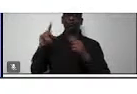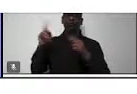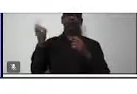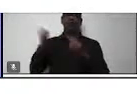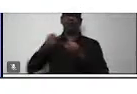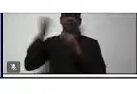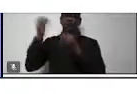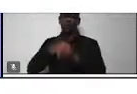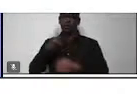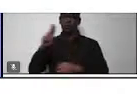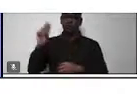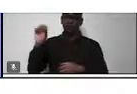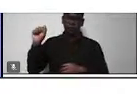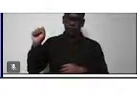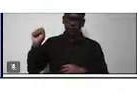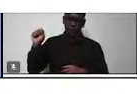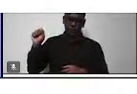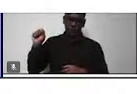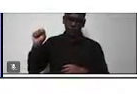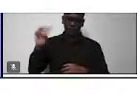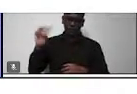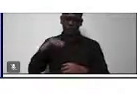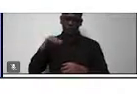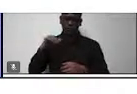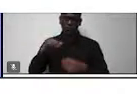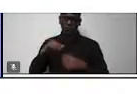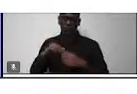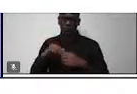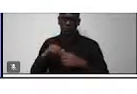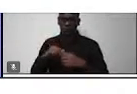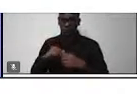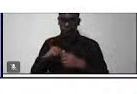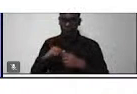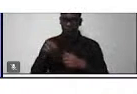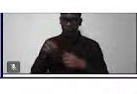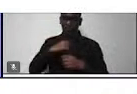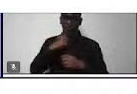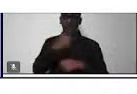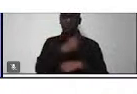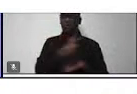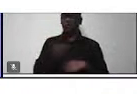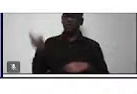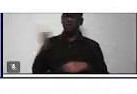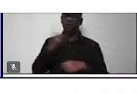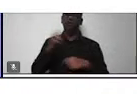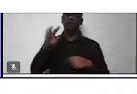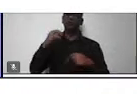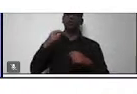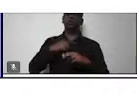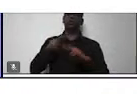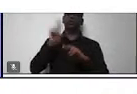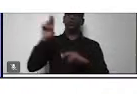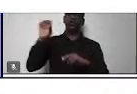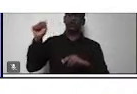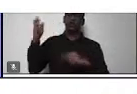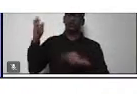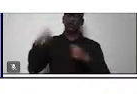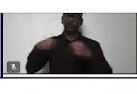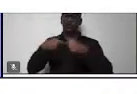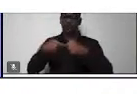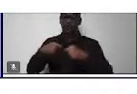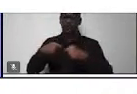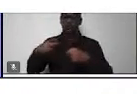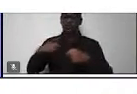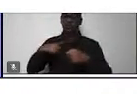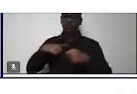US, but they are hoping to, and everybody views the US as a priority market. The reason why it is such a